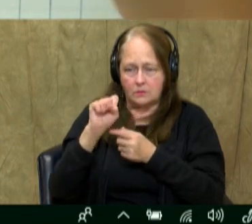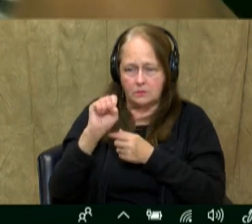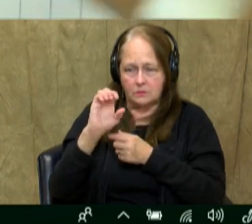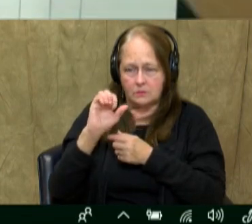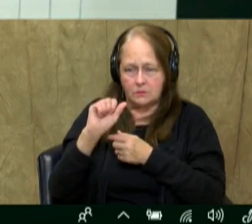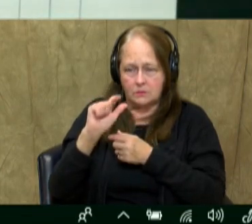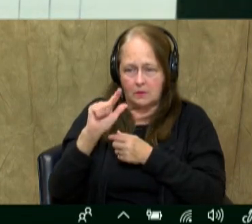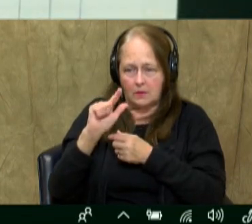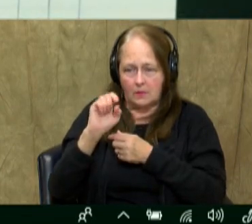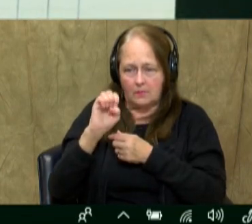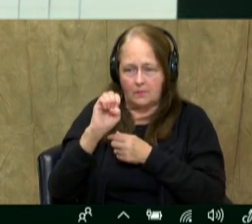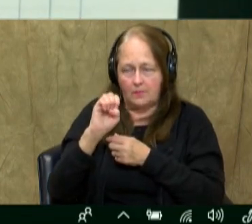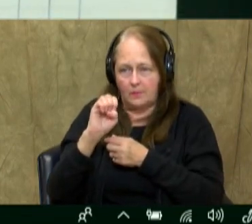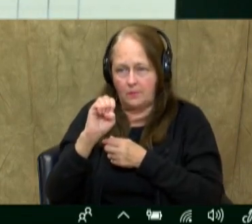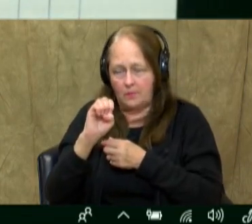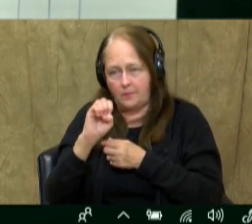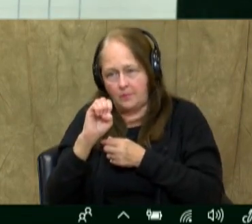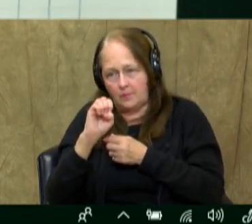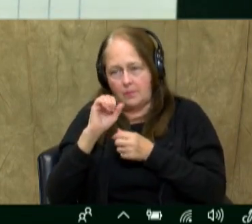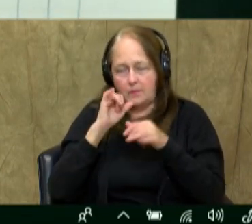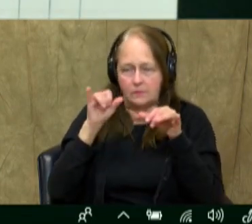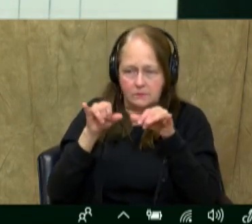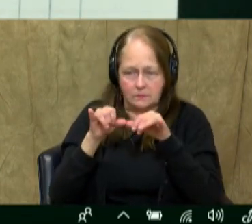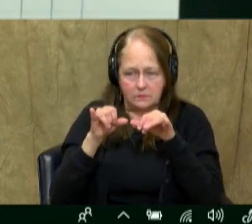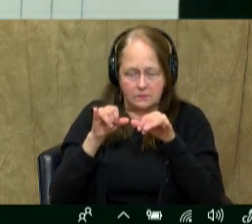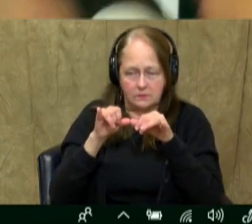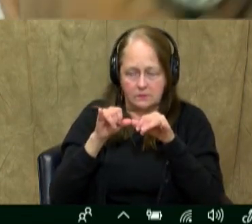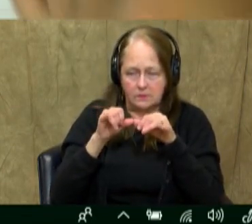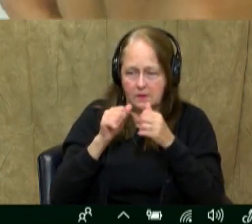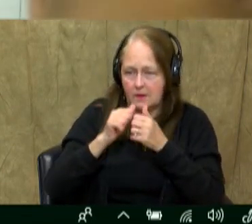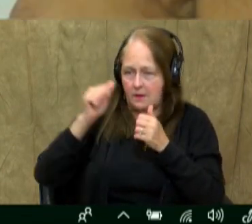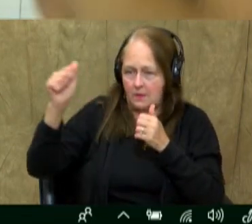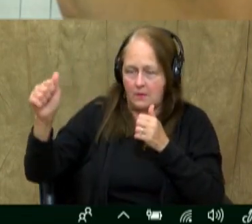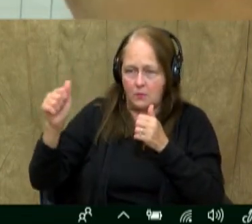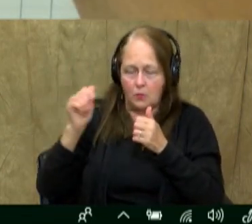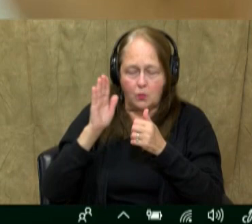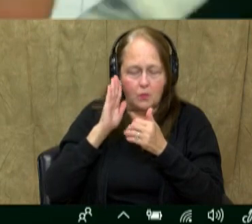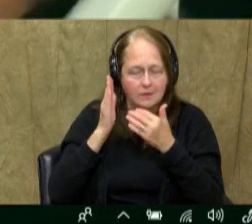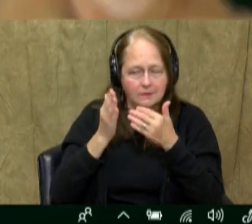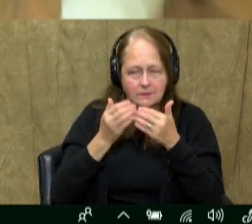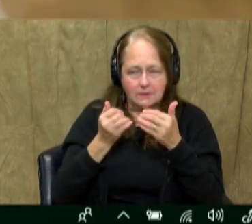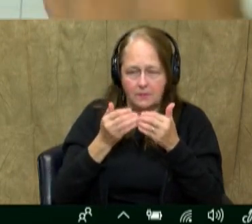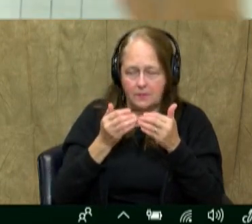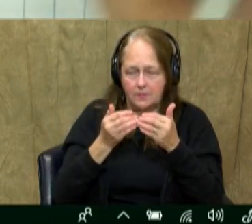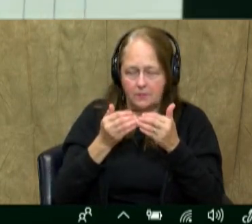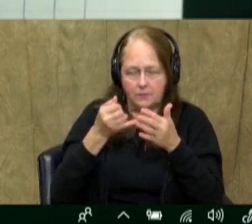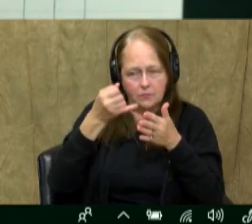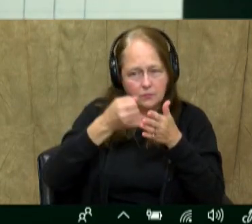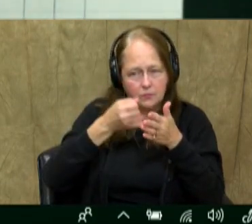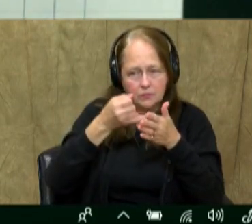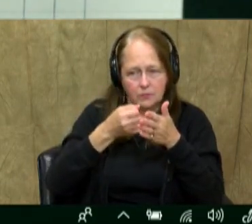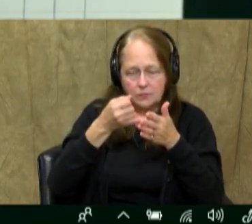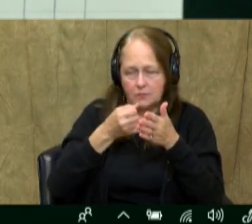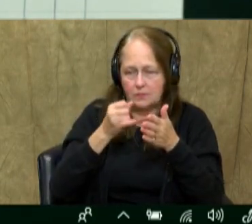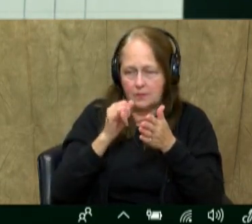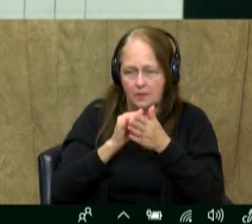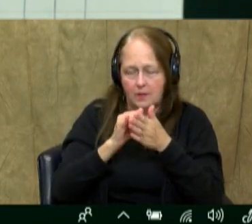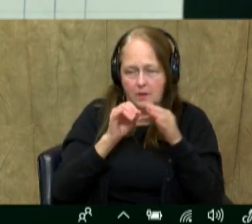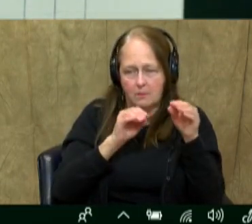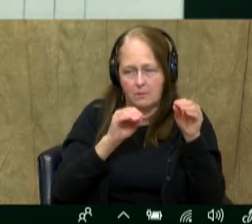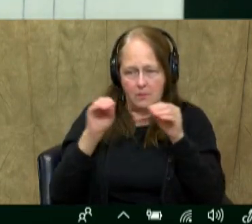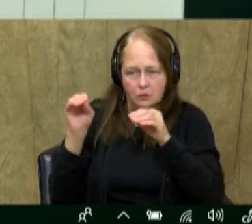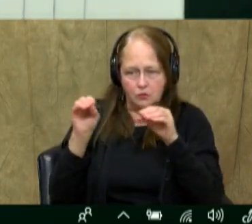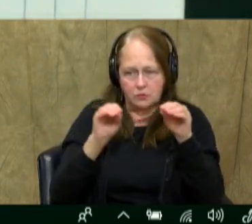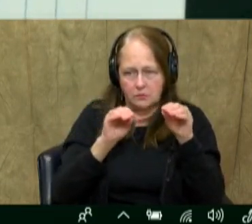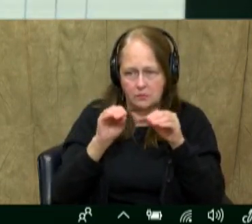scale. It's not size scale, it's not distance scale. We are simply diagramming the motion.